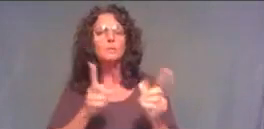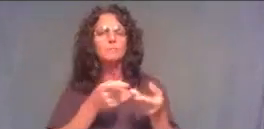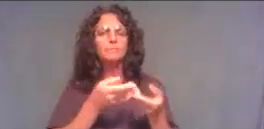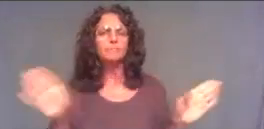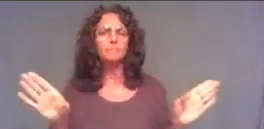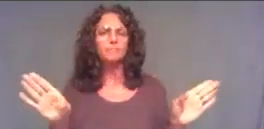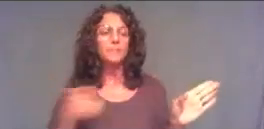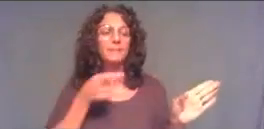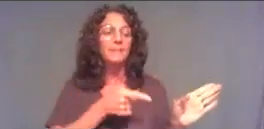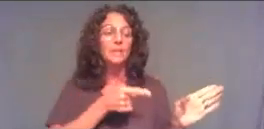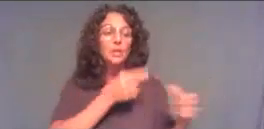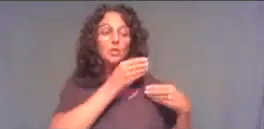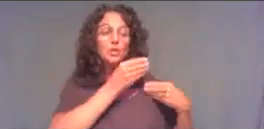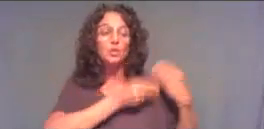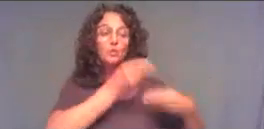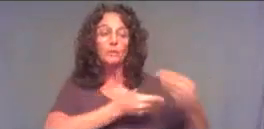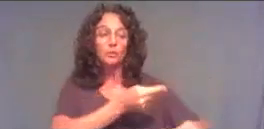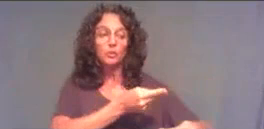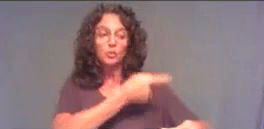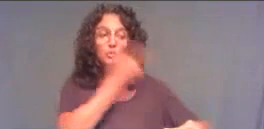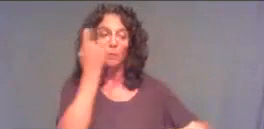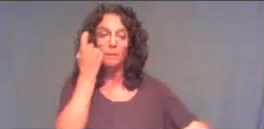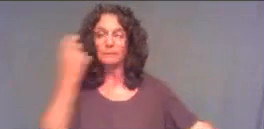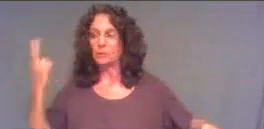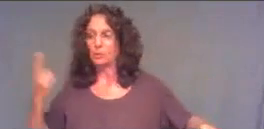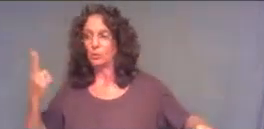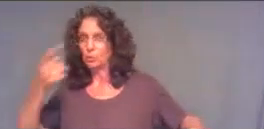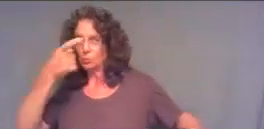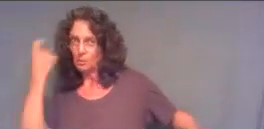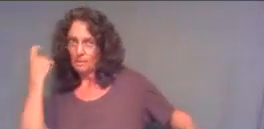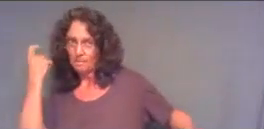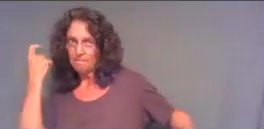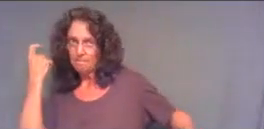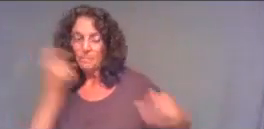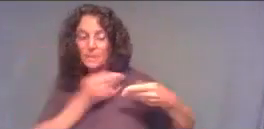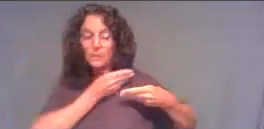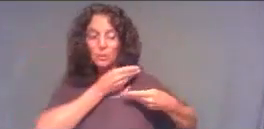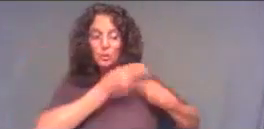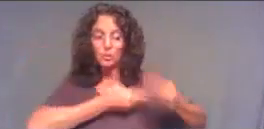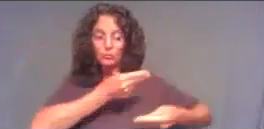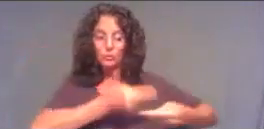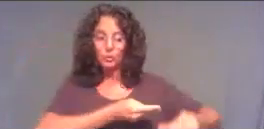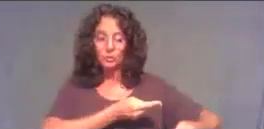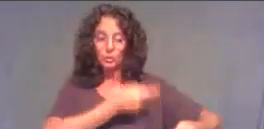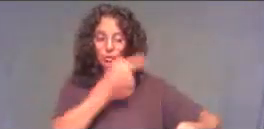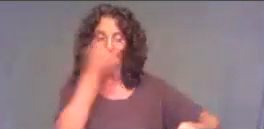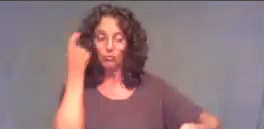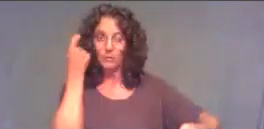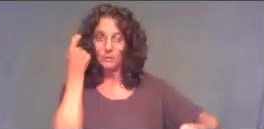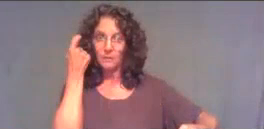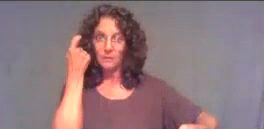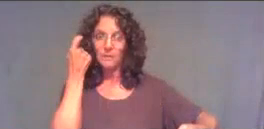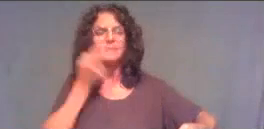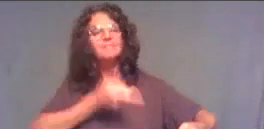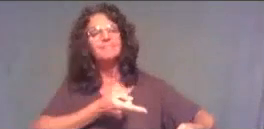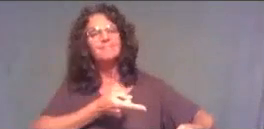and historical trauma. And generational trauma is, from my perspective, the idea of kind